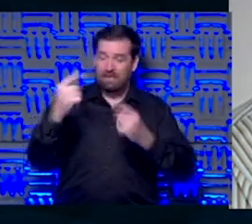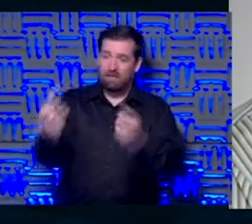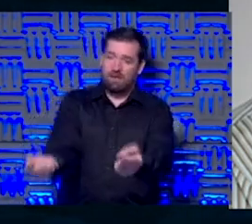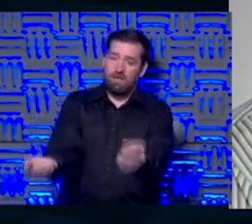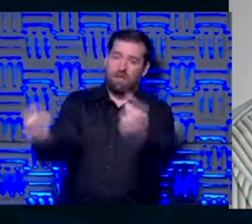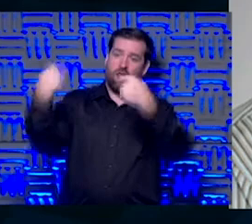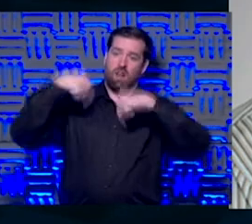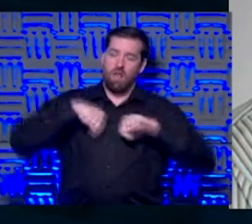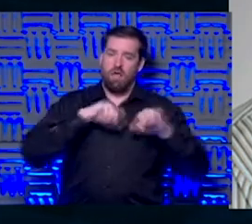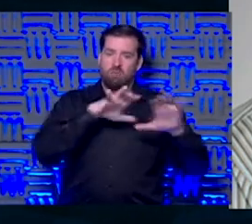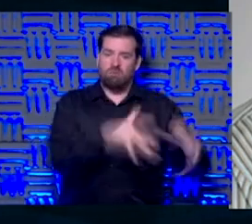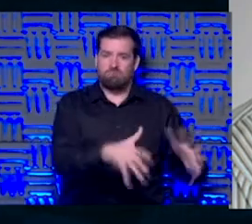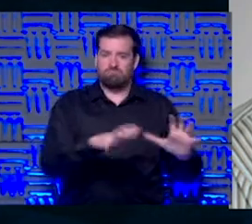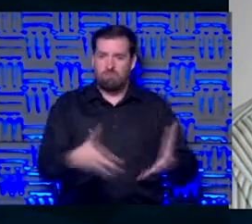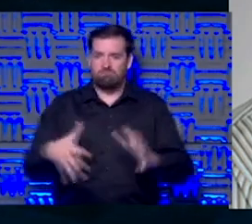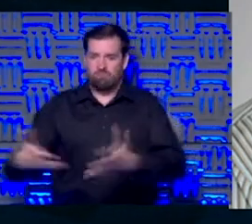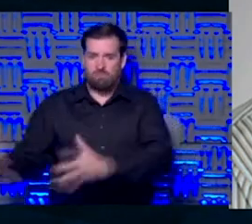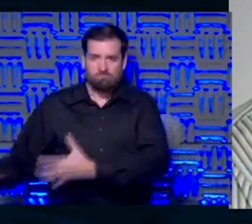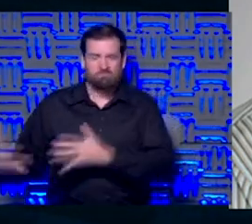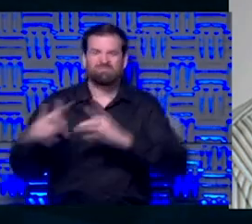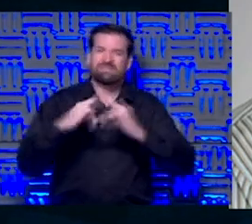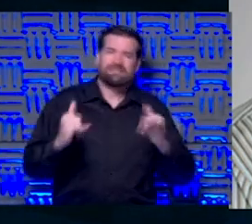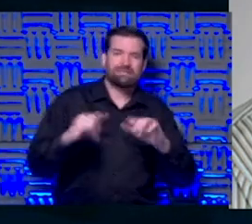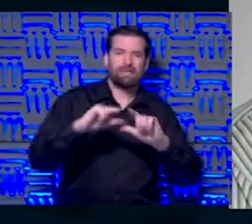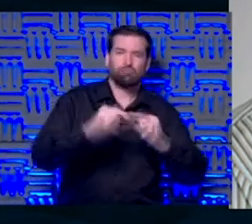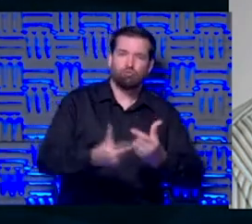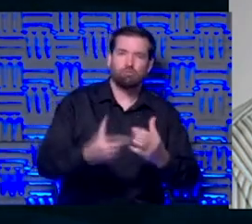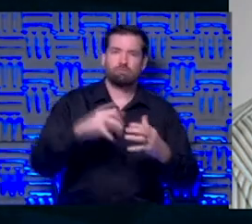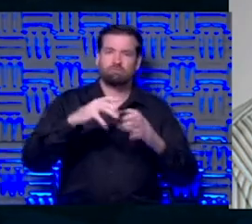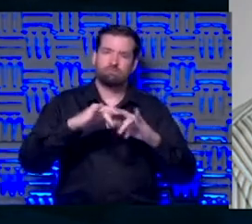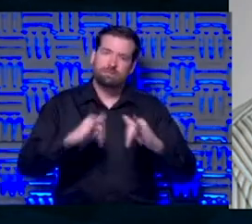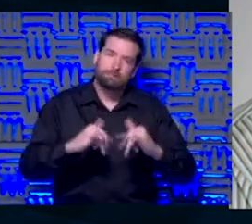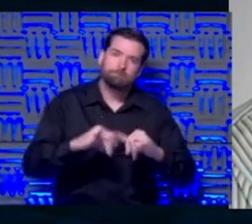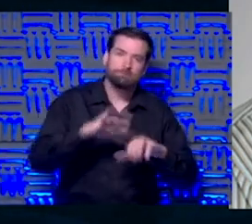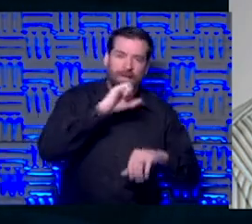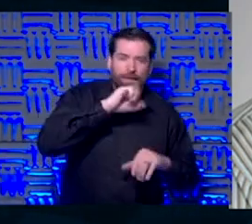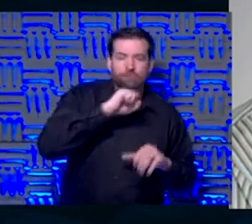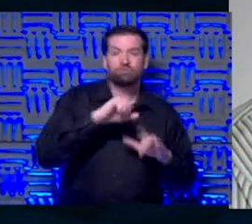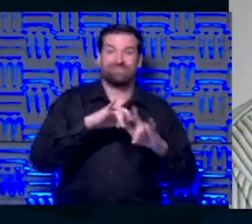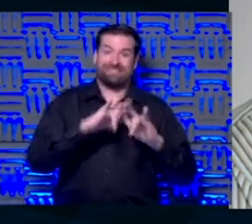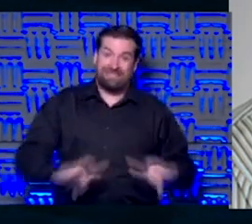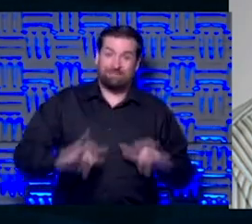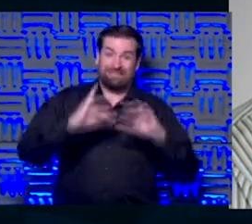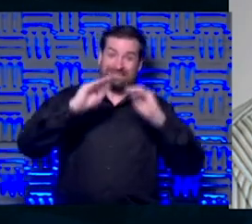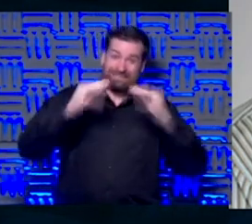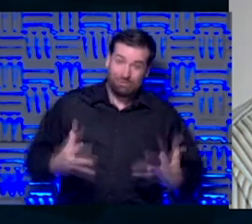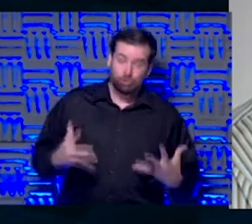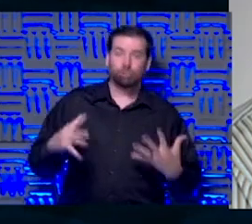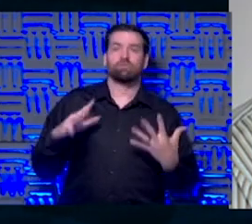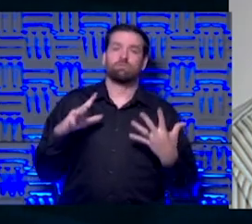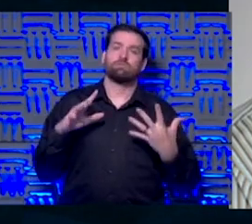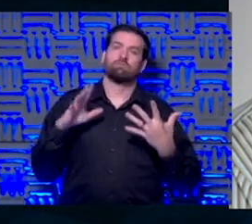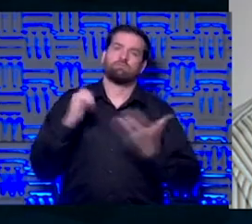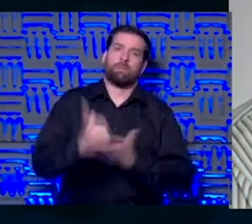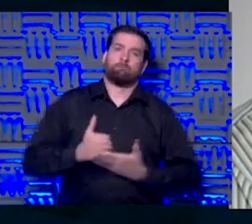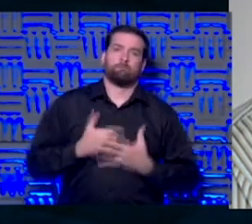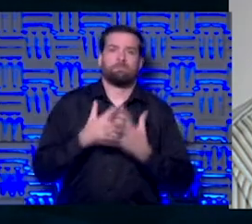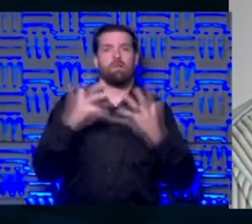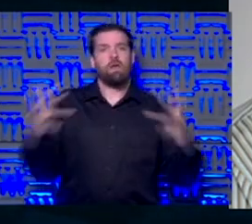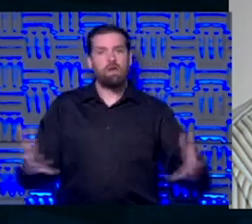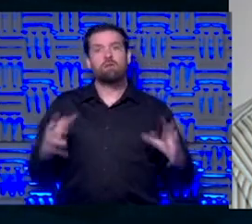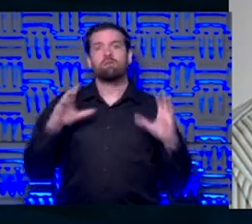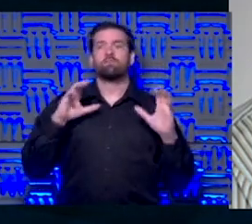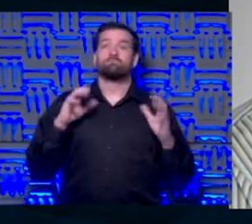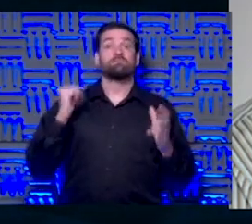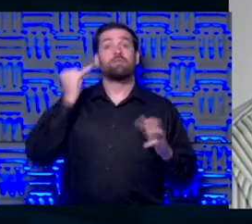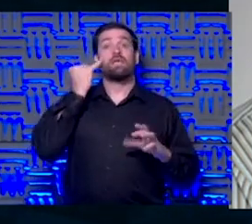classes where they're always together with the same group of kids and always with the same teacher, that makes a big difference, because then we think we can, if